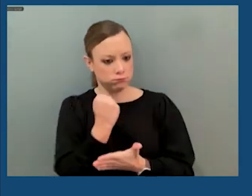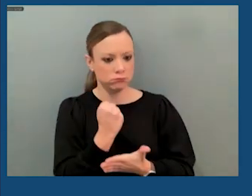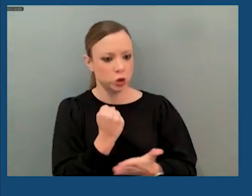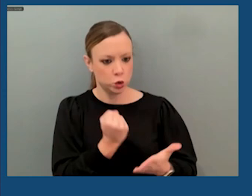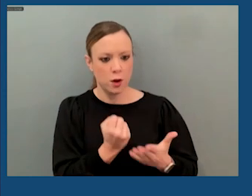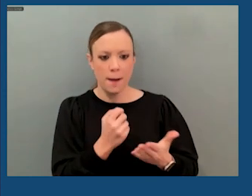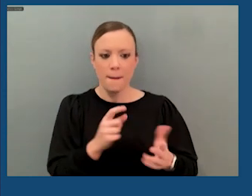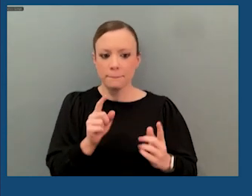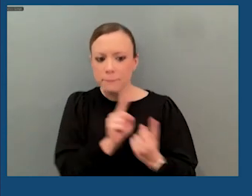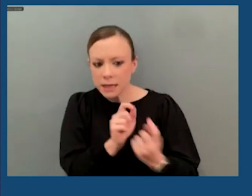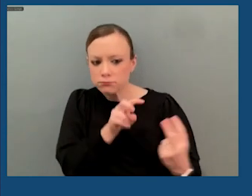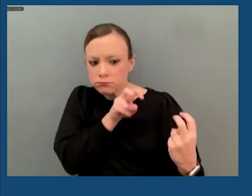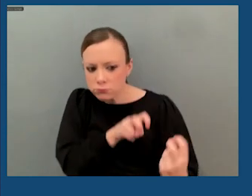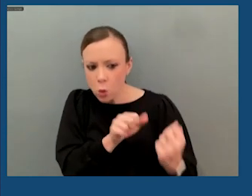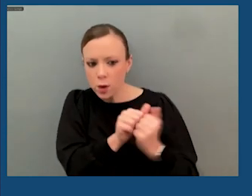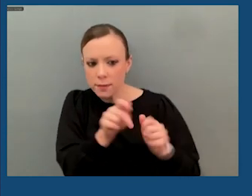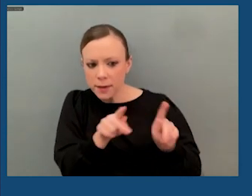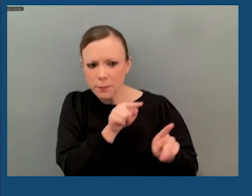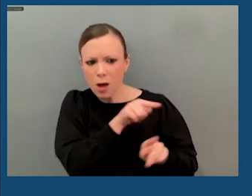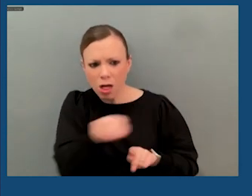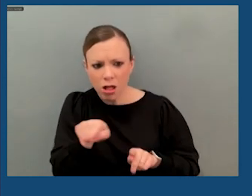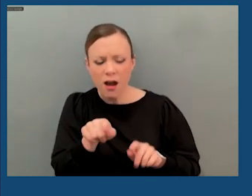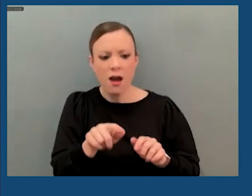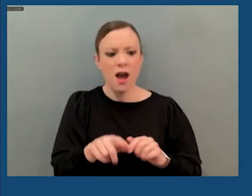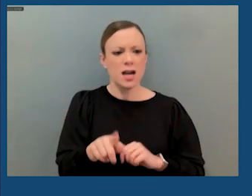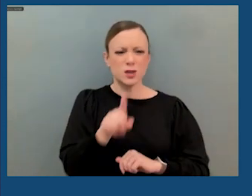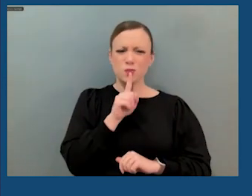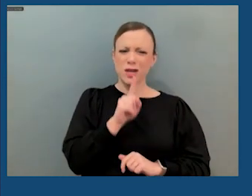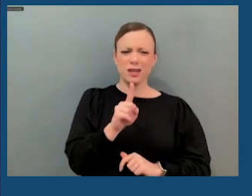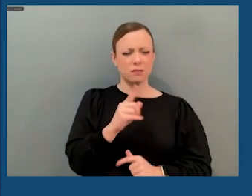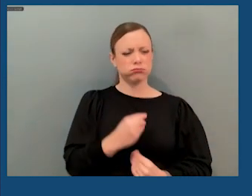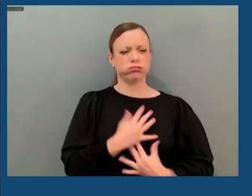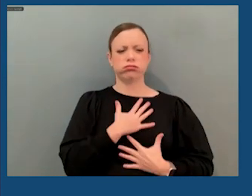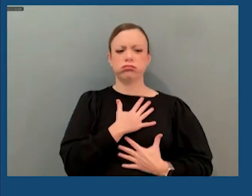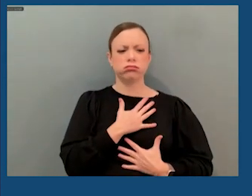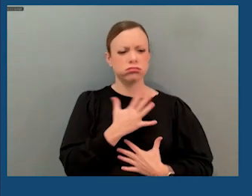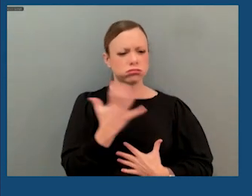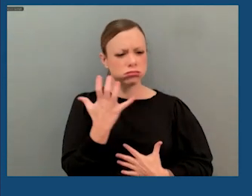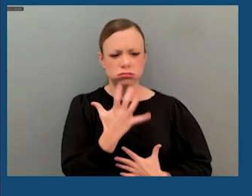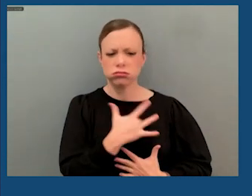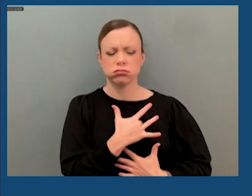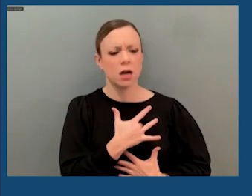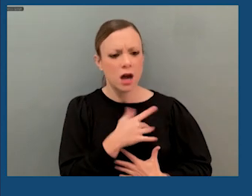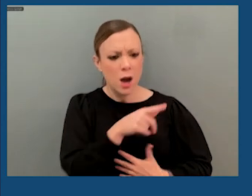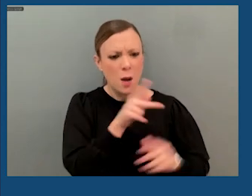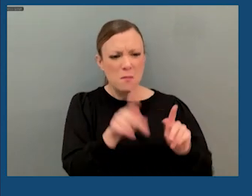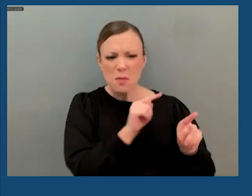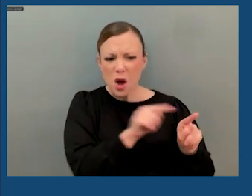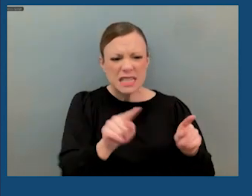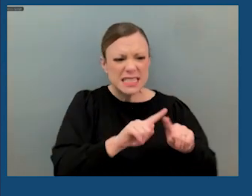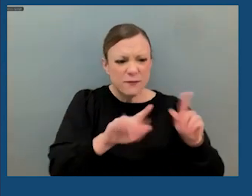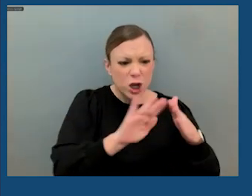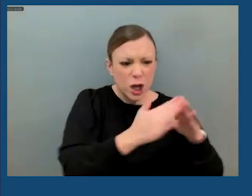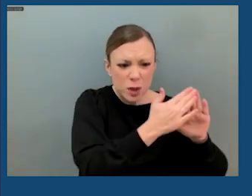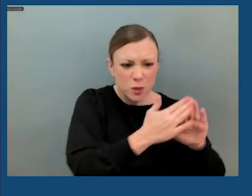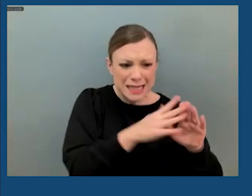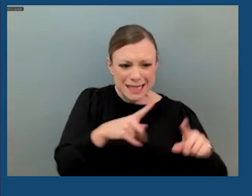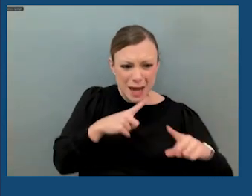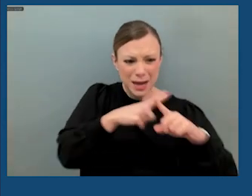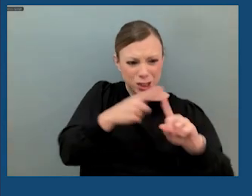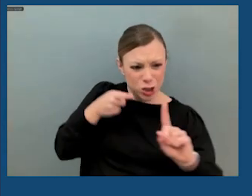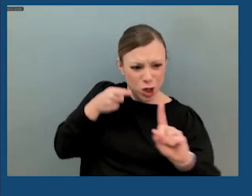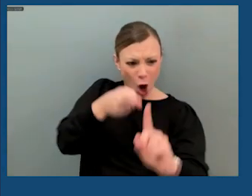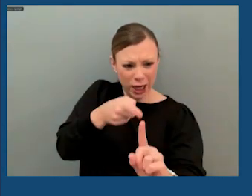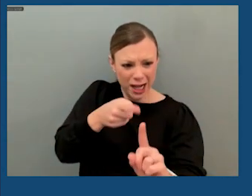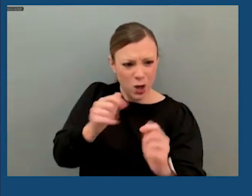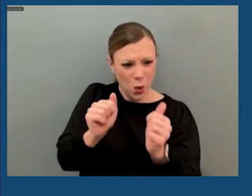be in a room with so many different communities that have been targeted with hate. But binding together, we came